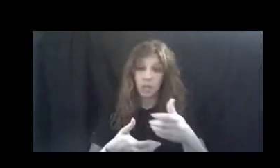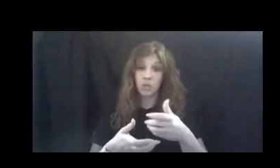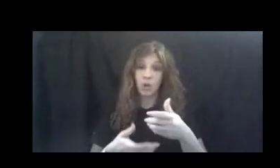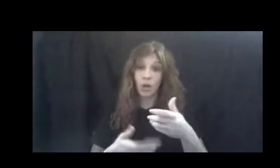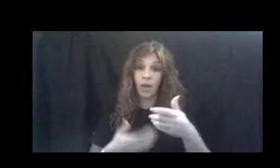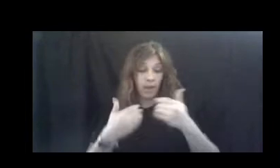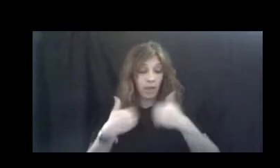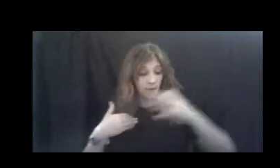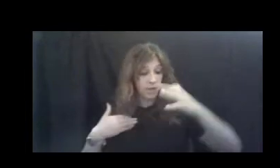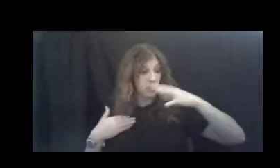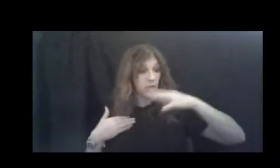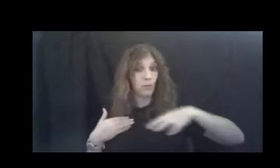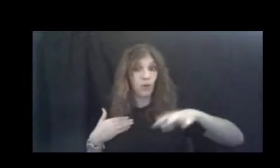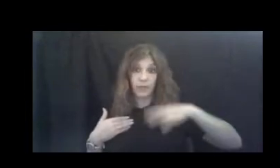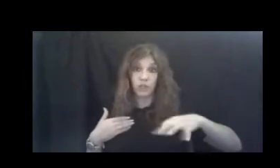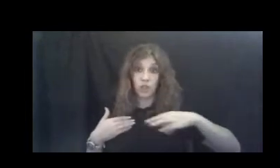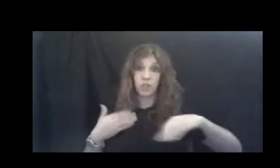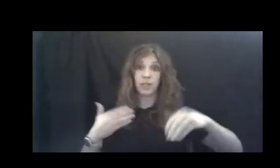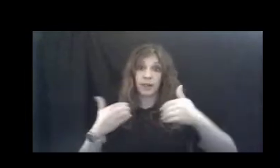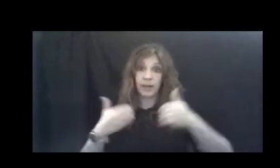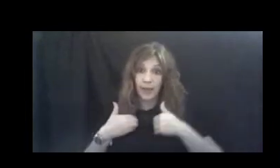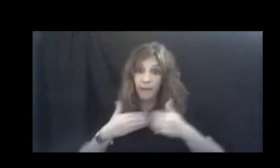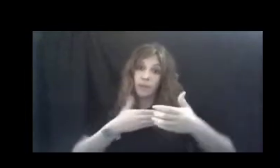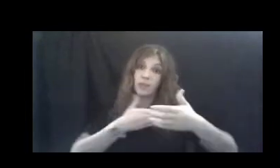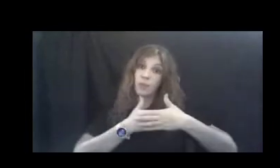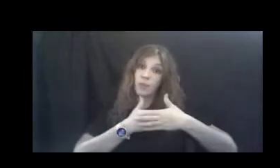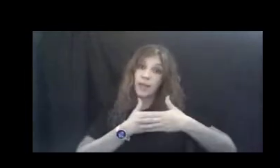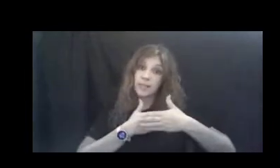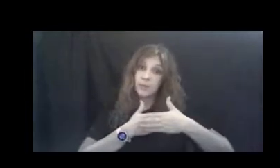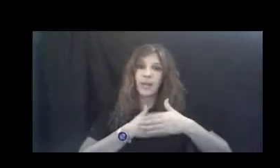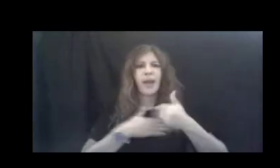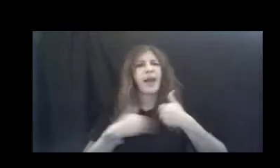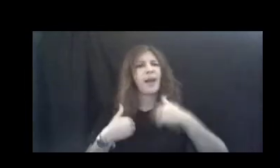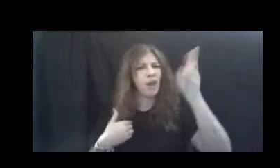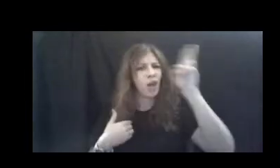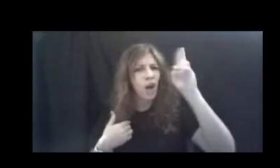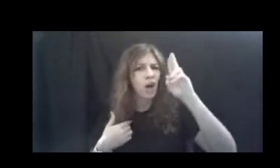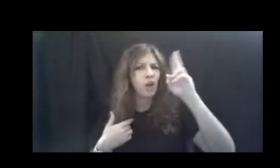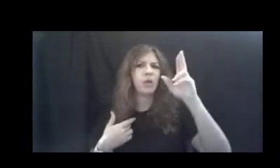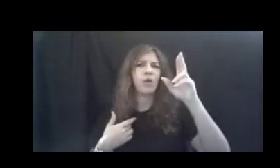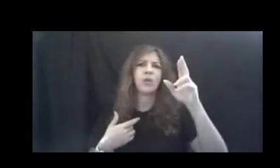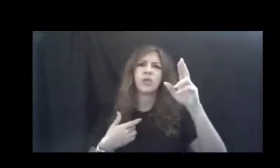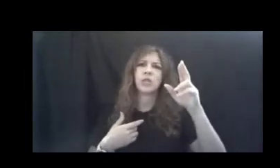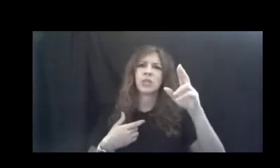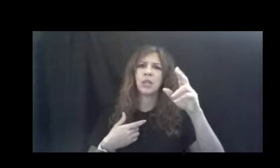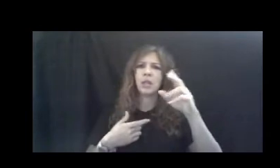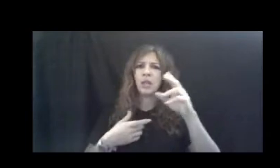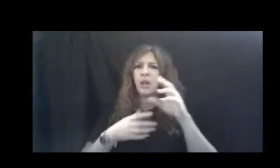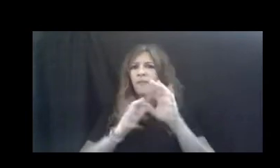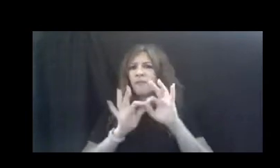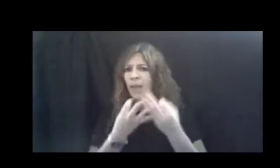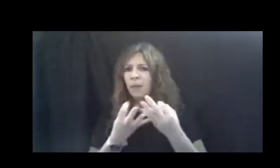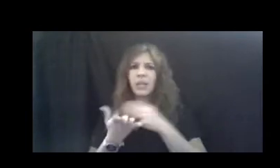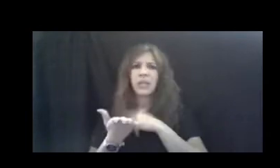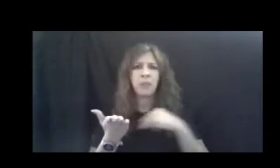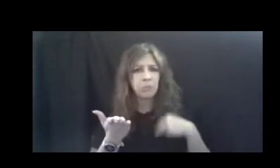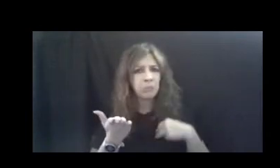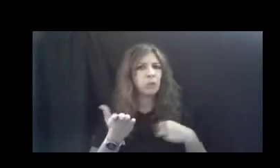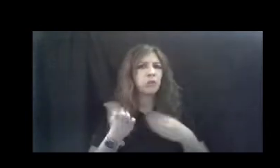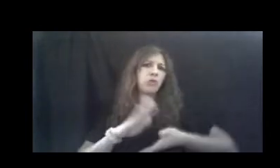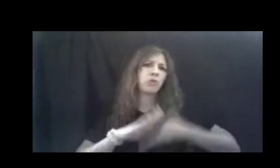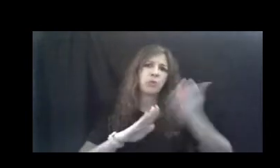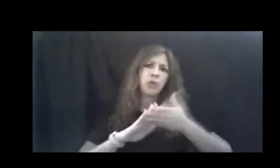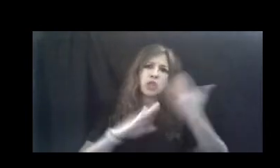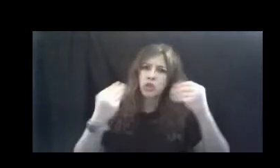the proximity, I have uncles and relatives who run stores, or family friends who run stores, or who have